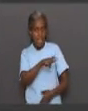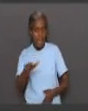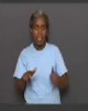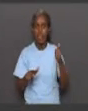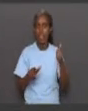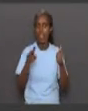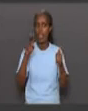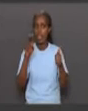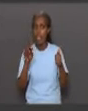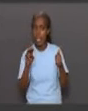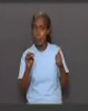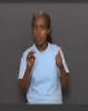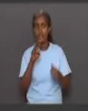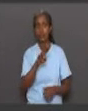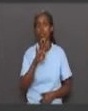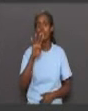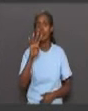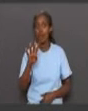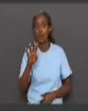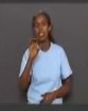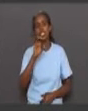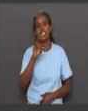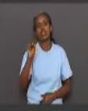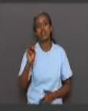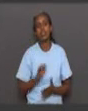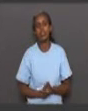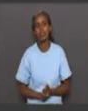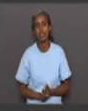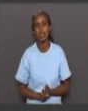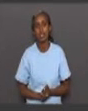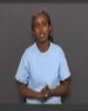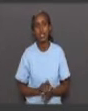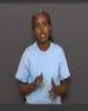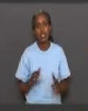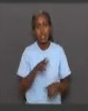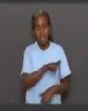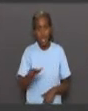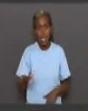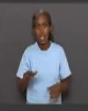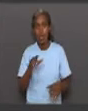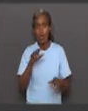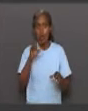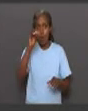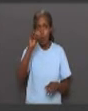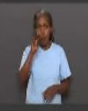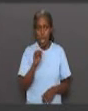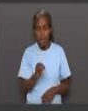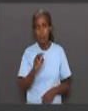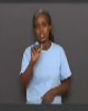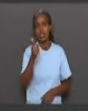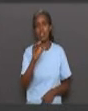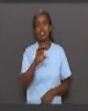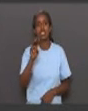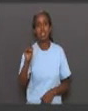that line AN is 24 centimeters. Line OM